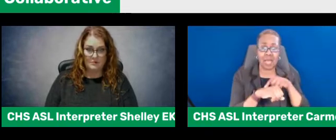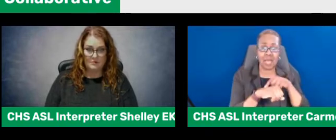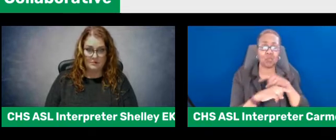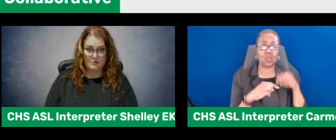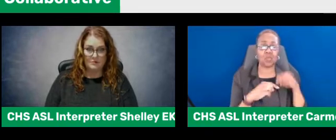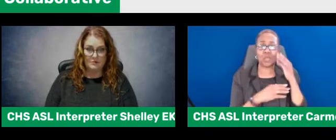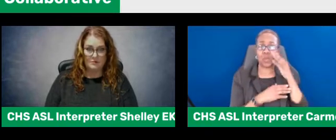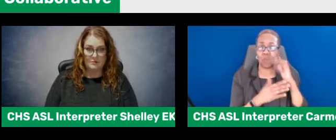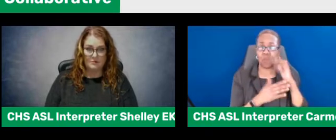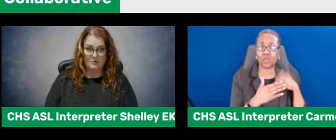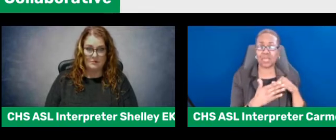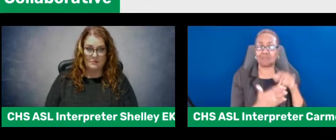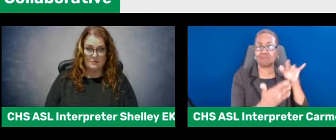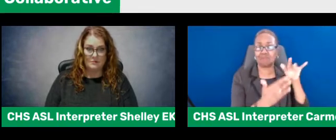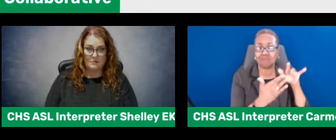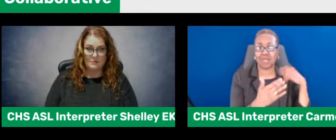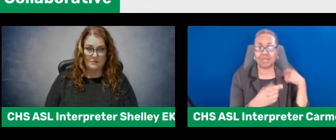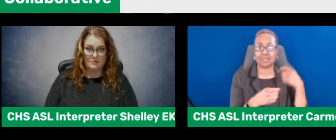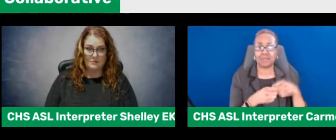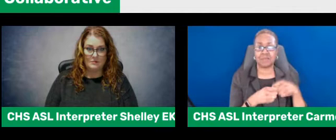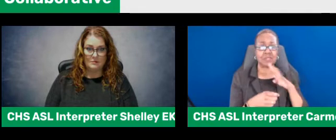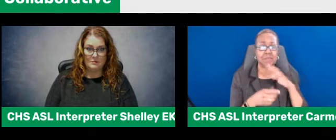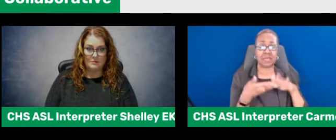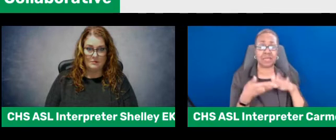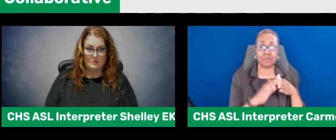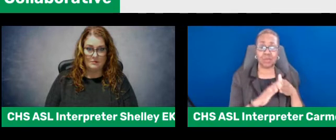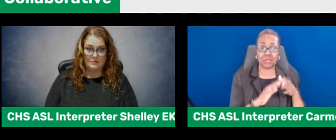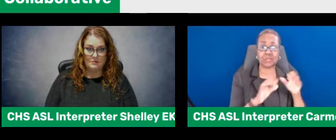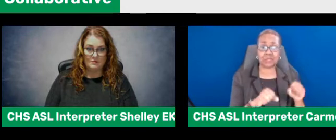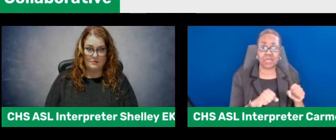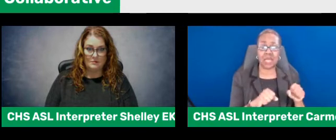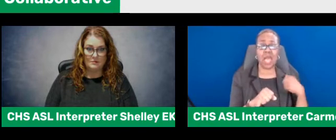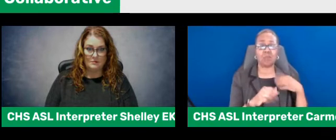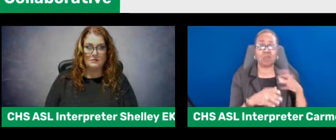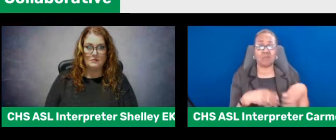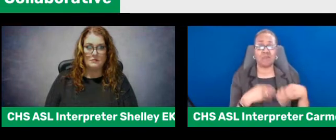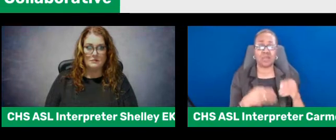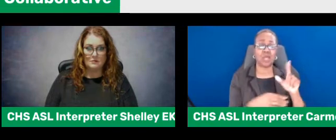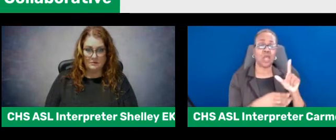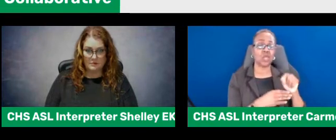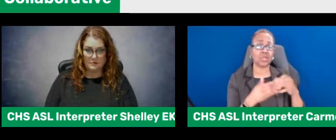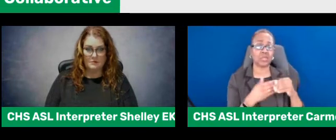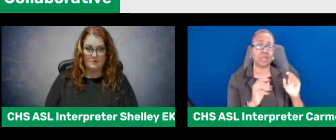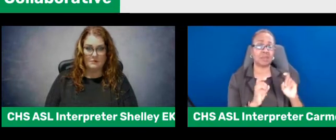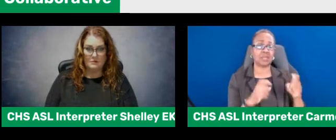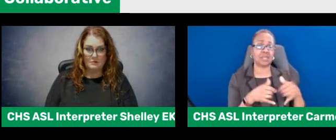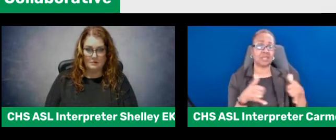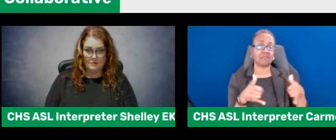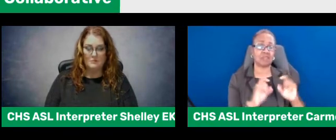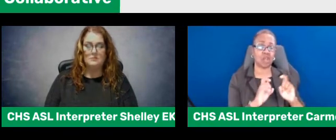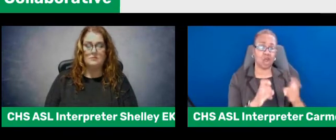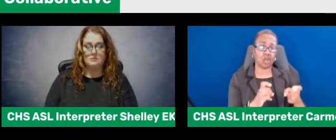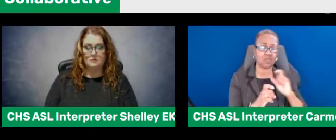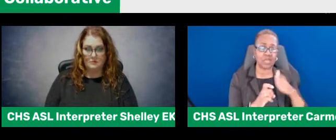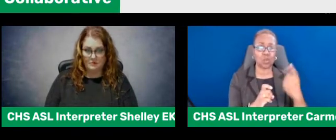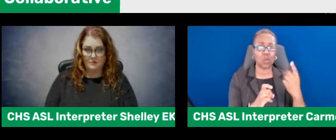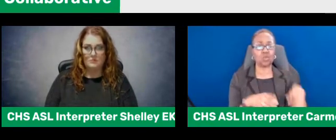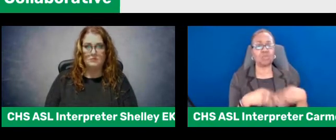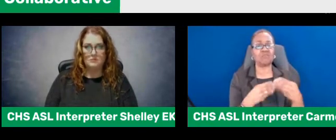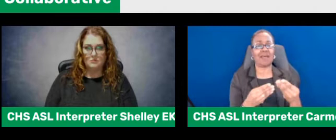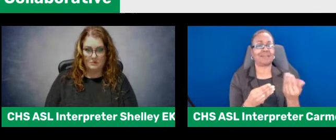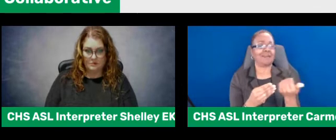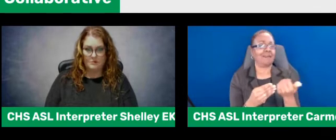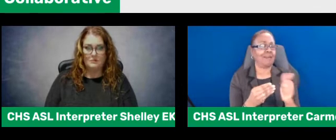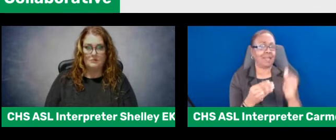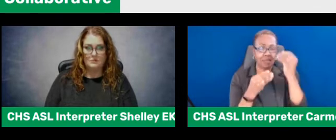reach our Spanish-speaking communities. And we're providing $20 gift cards for anybody who provides, any